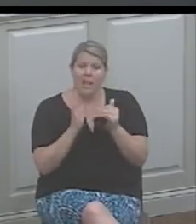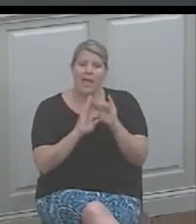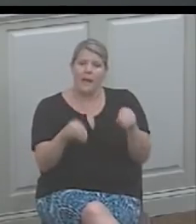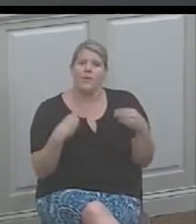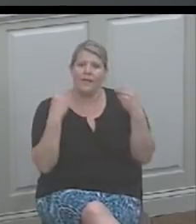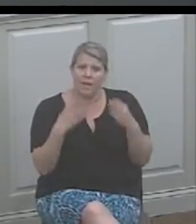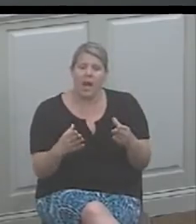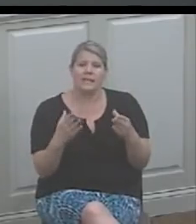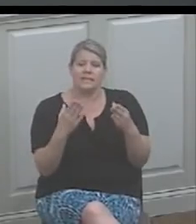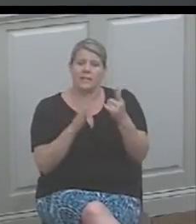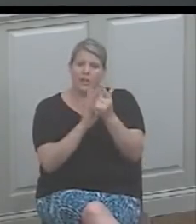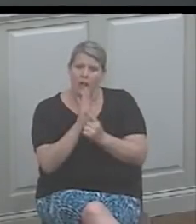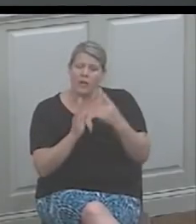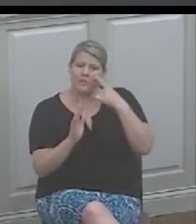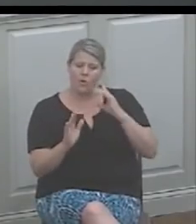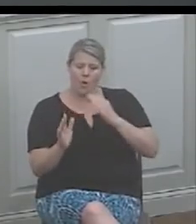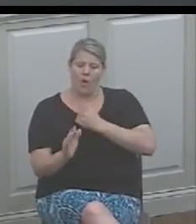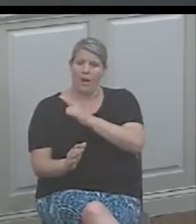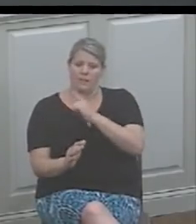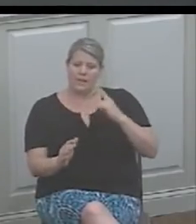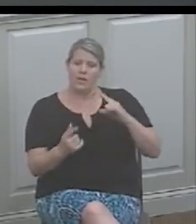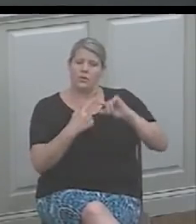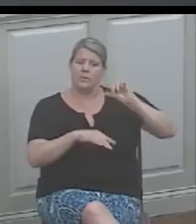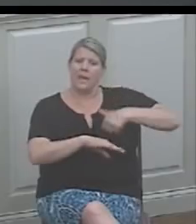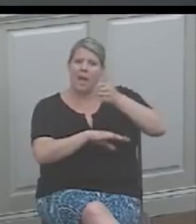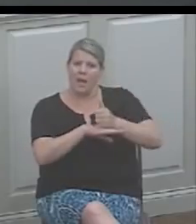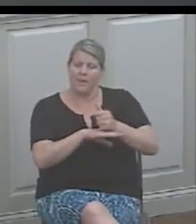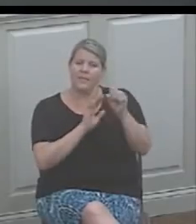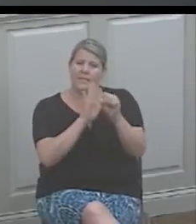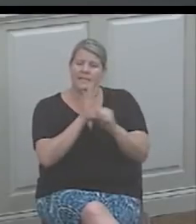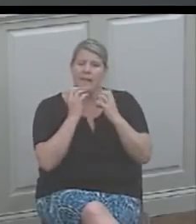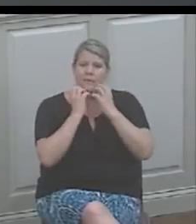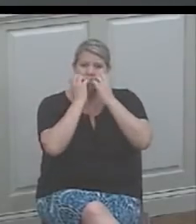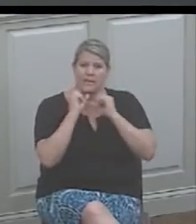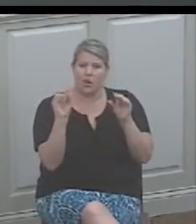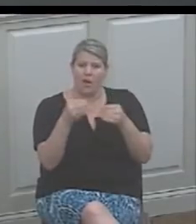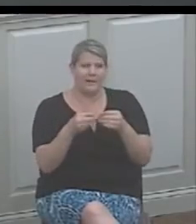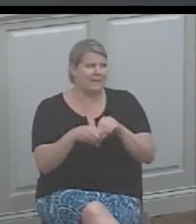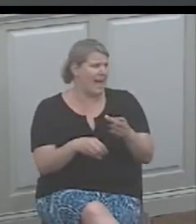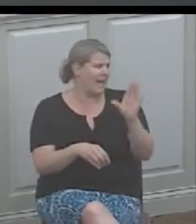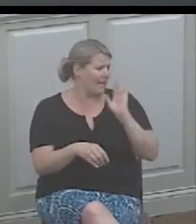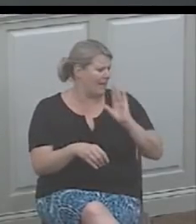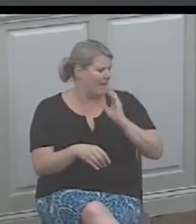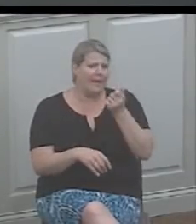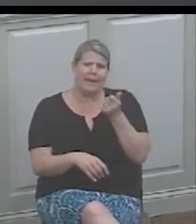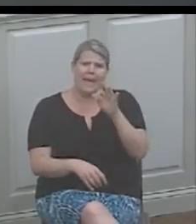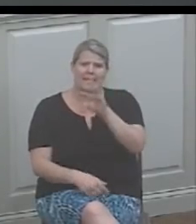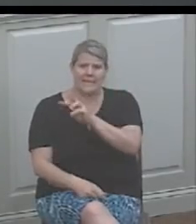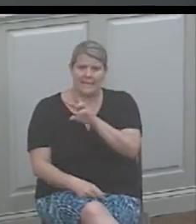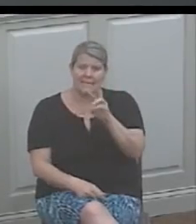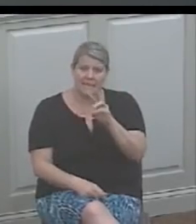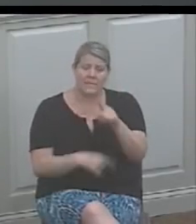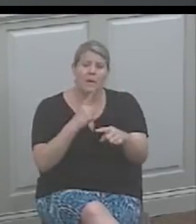the Kentucky Legislature to create the State Historic Preservation Office in late 1966, and amendments to